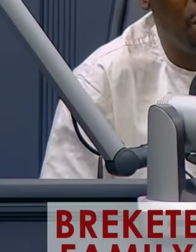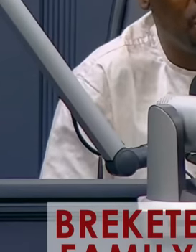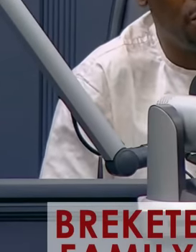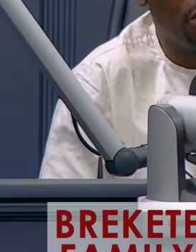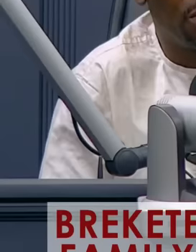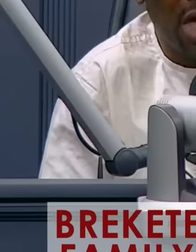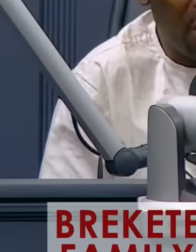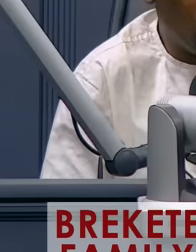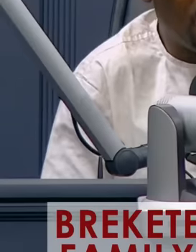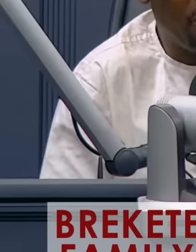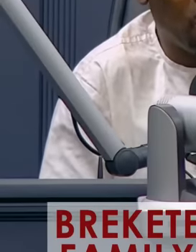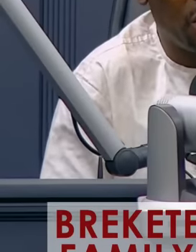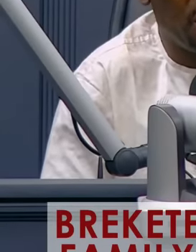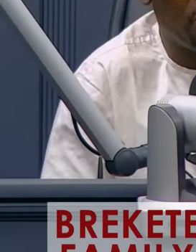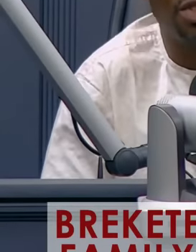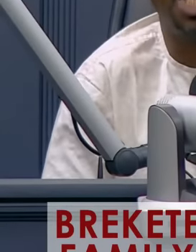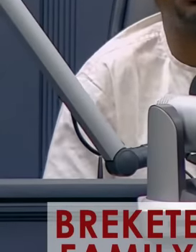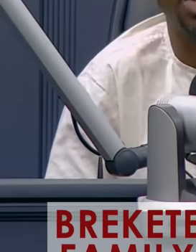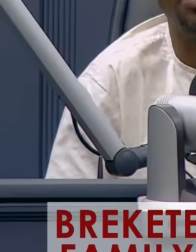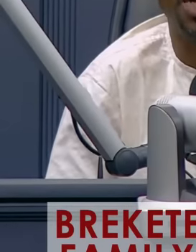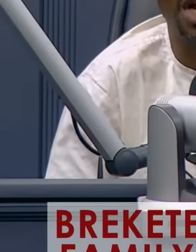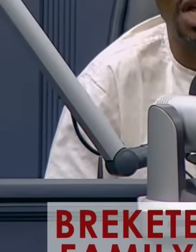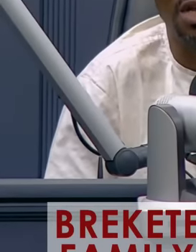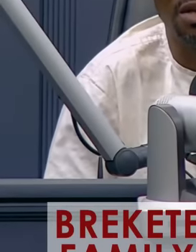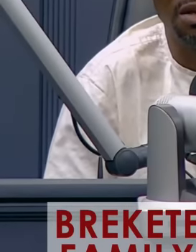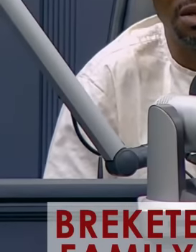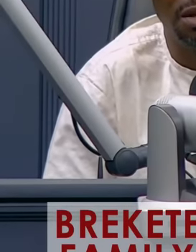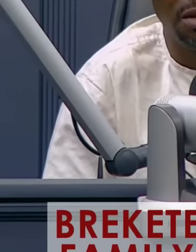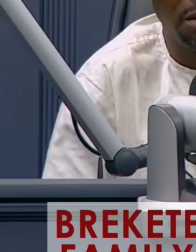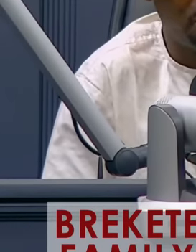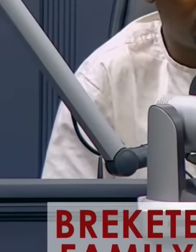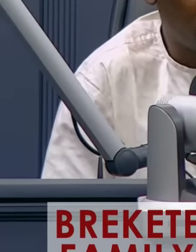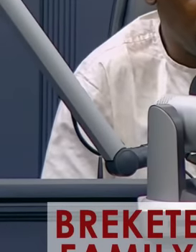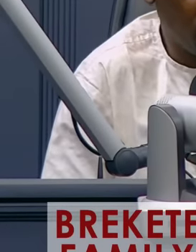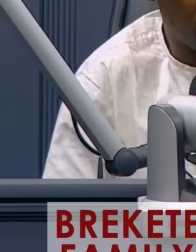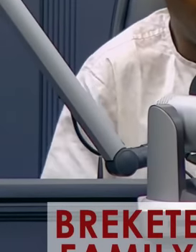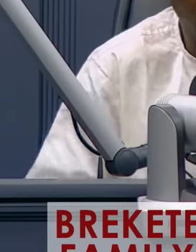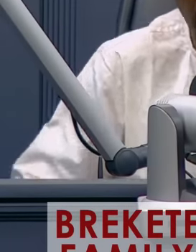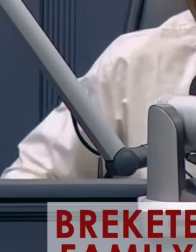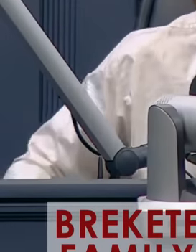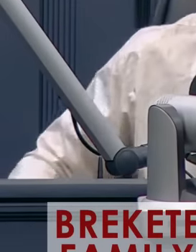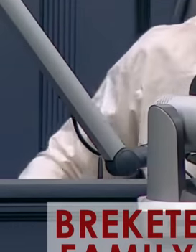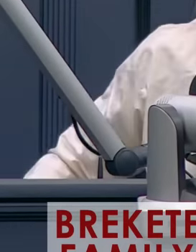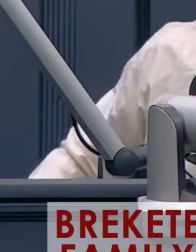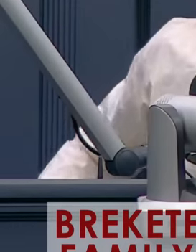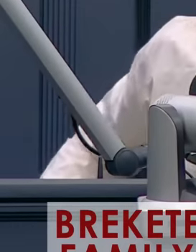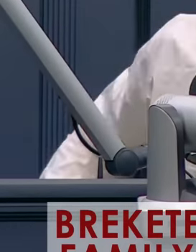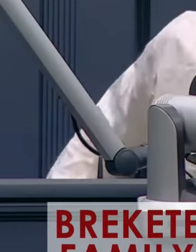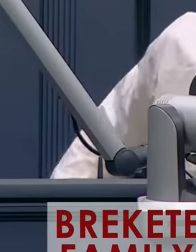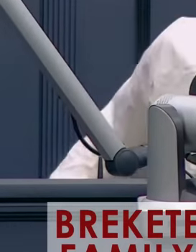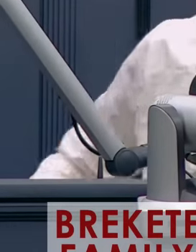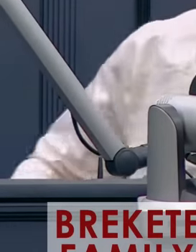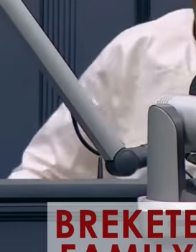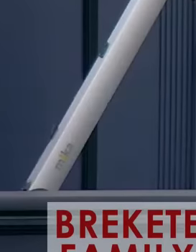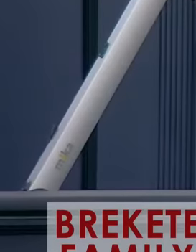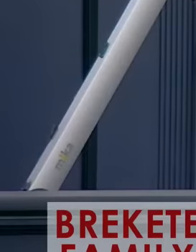they understand you I they observe body language now i' been a lie so thank